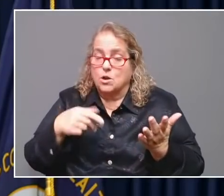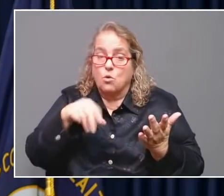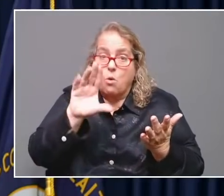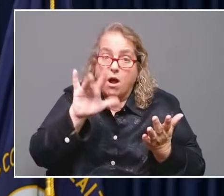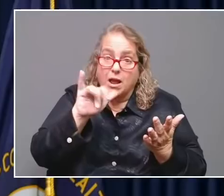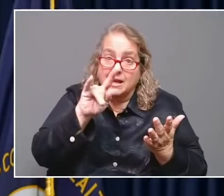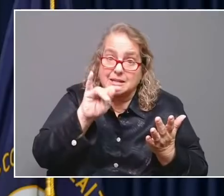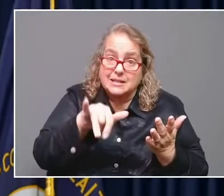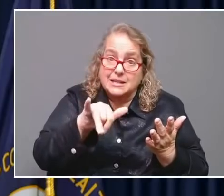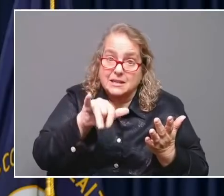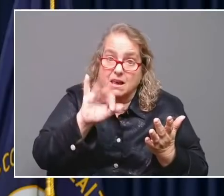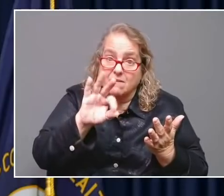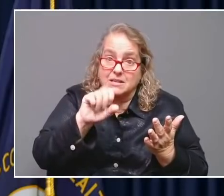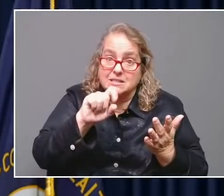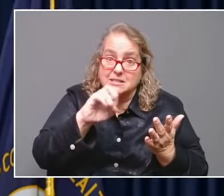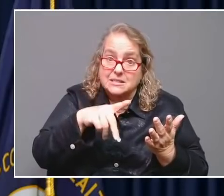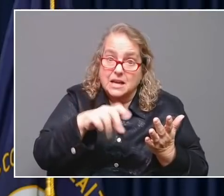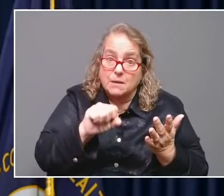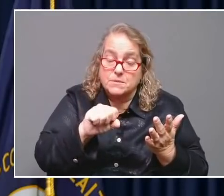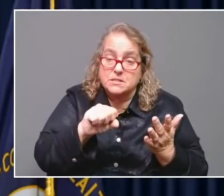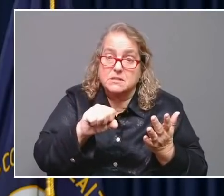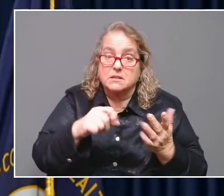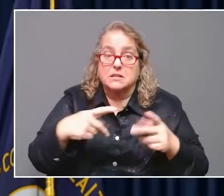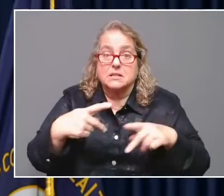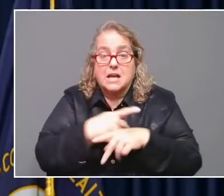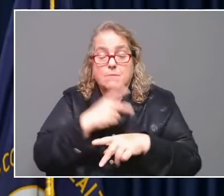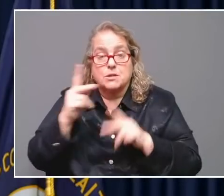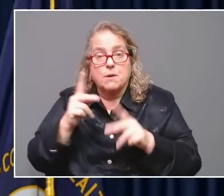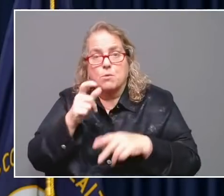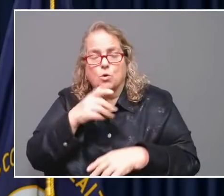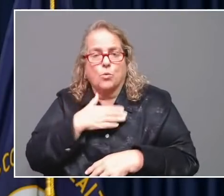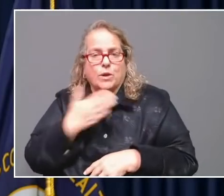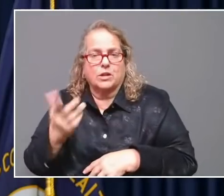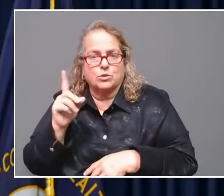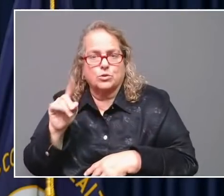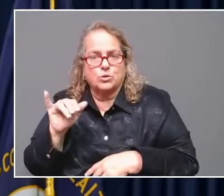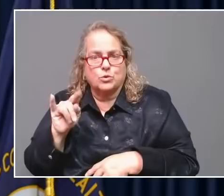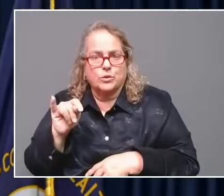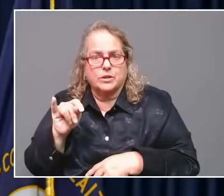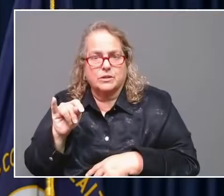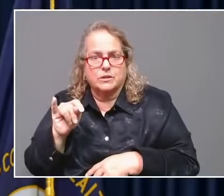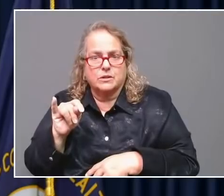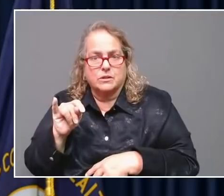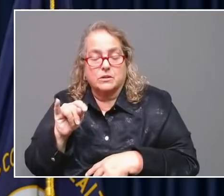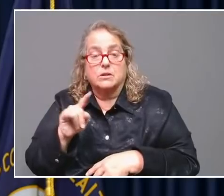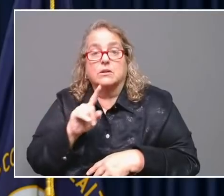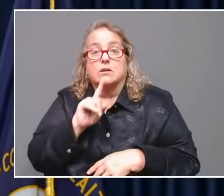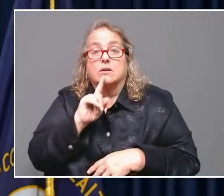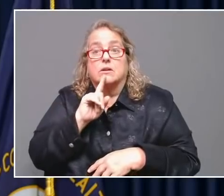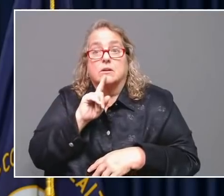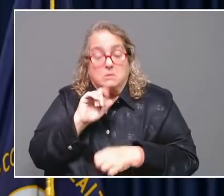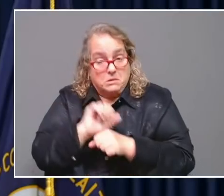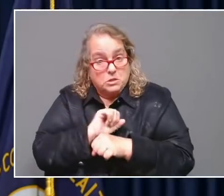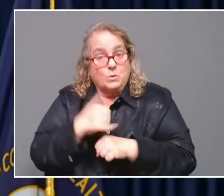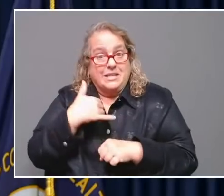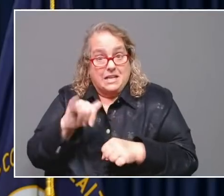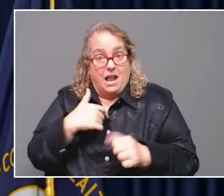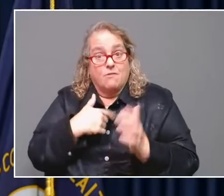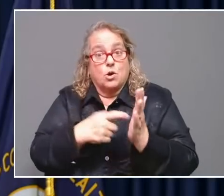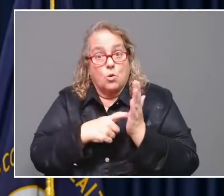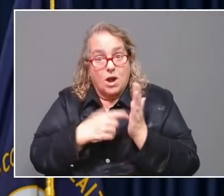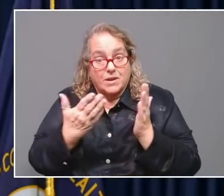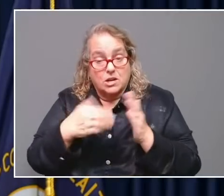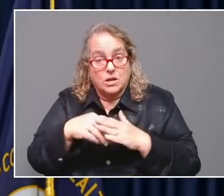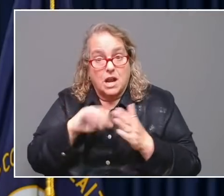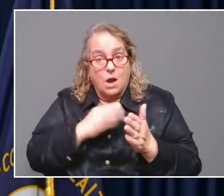steps you're taking times the people who are willing to do it. Certainly, we still have requirements here in our state office buildings, but